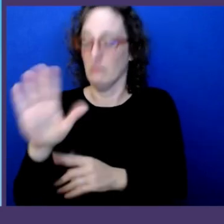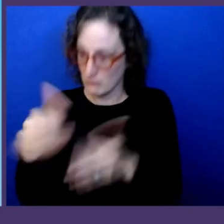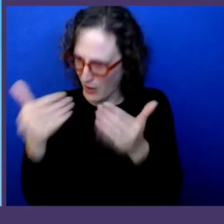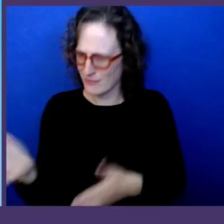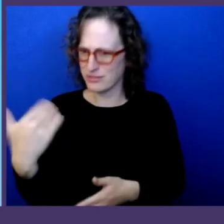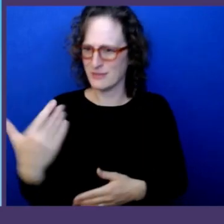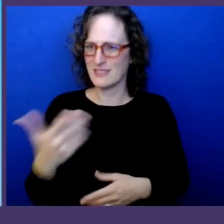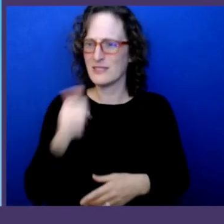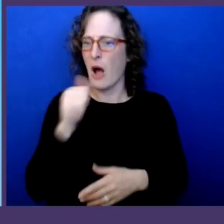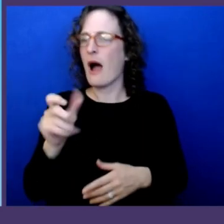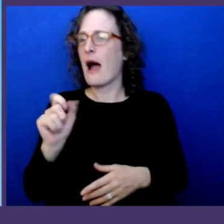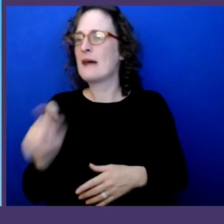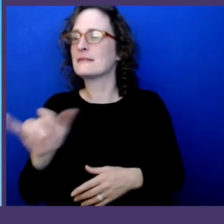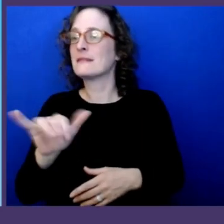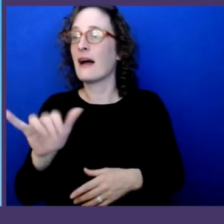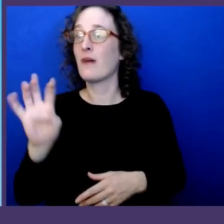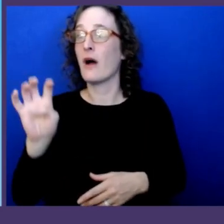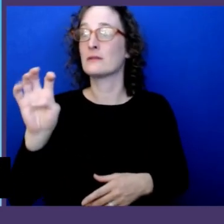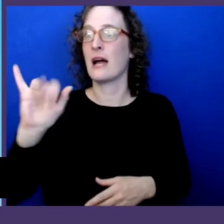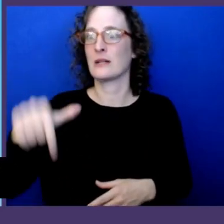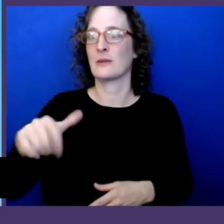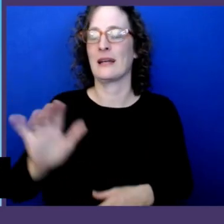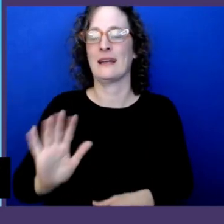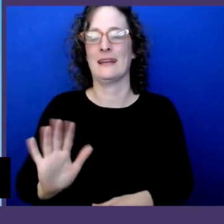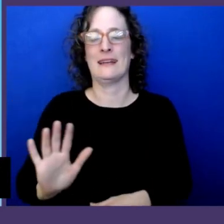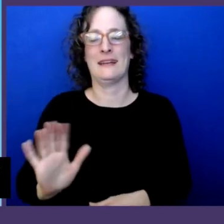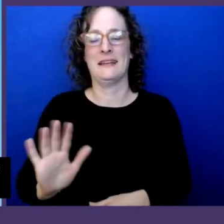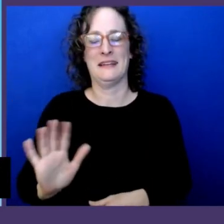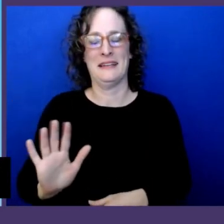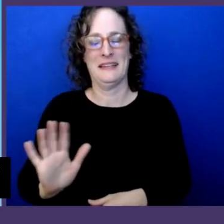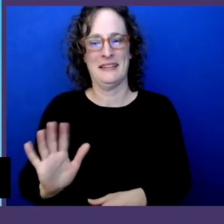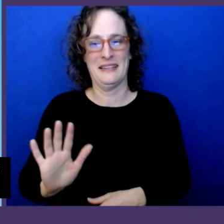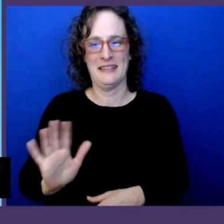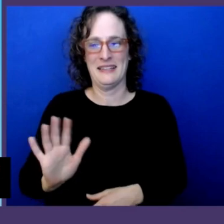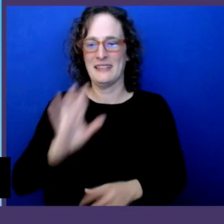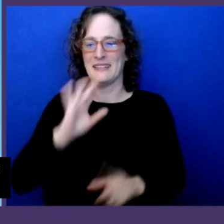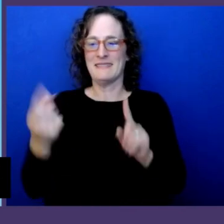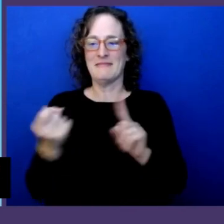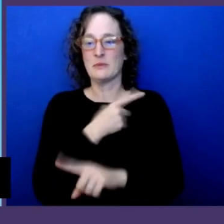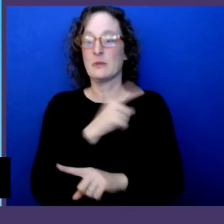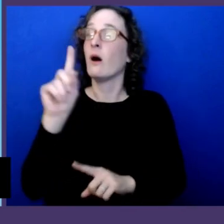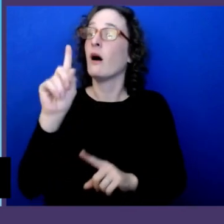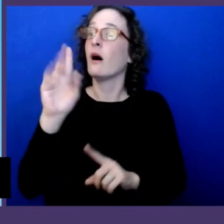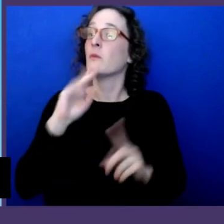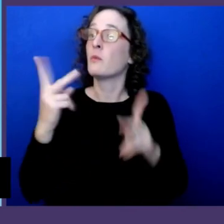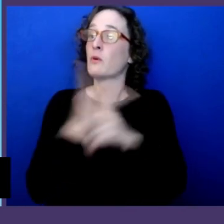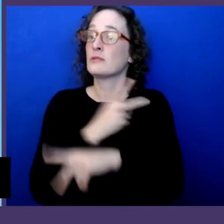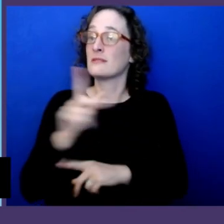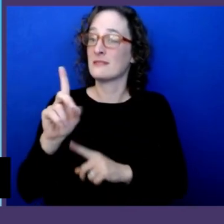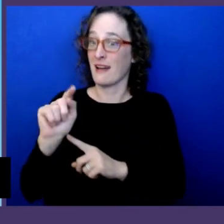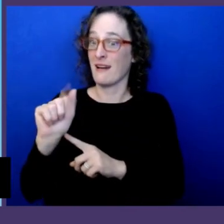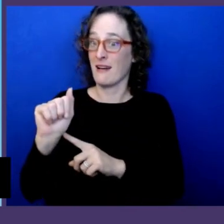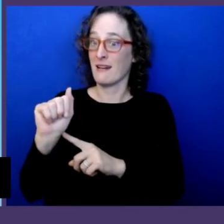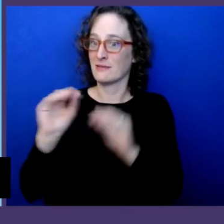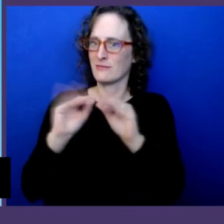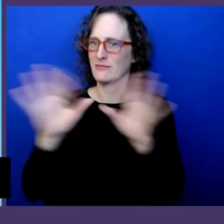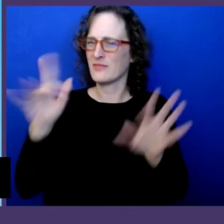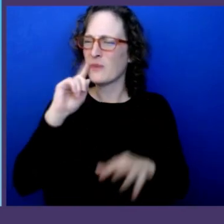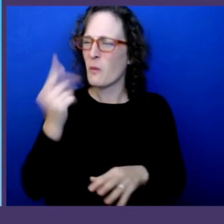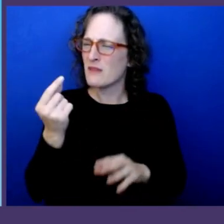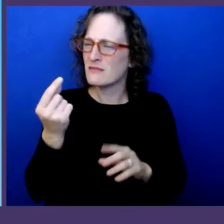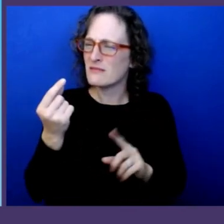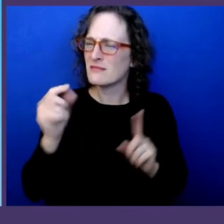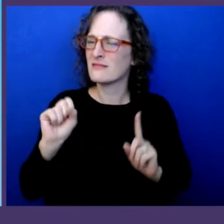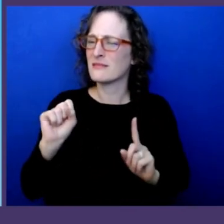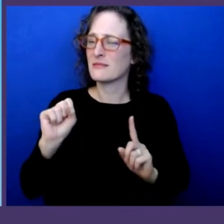be out of data distribution. Or even worse, you could be in data distribution for some like sci-fi stuff, and it will start to like take on some sci-fi,